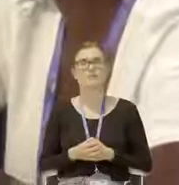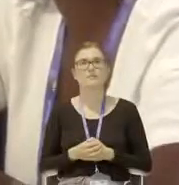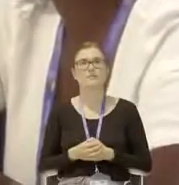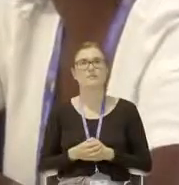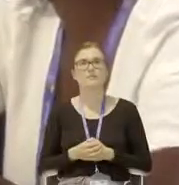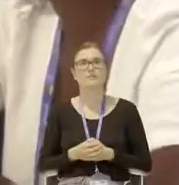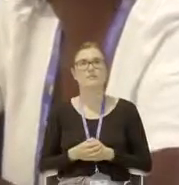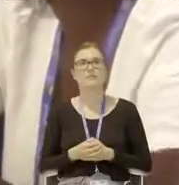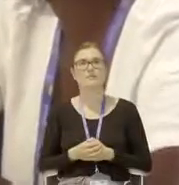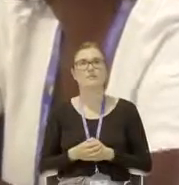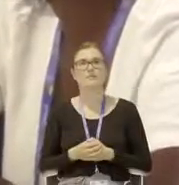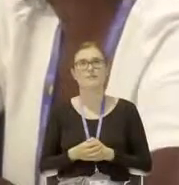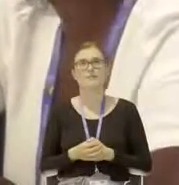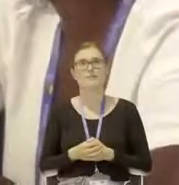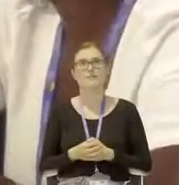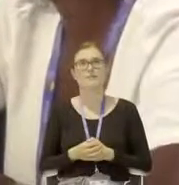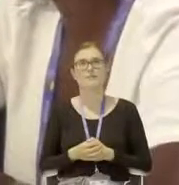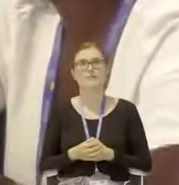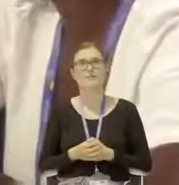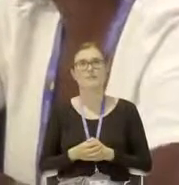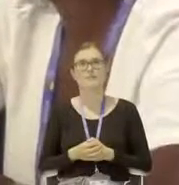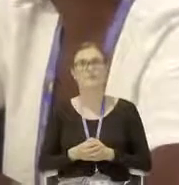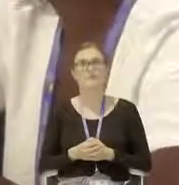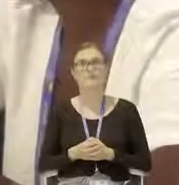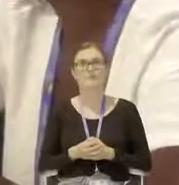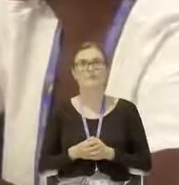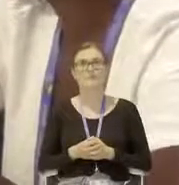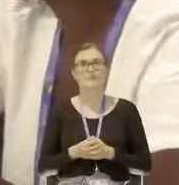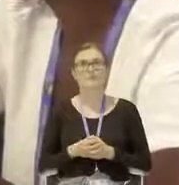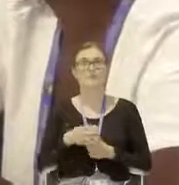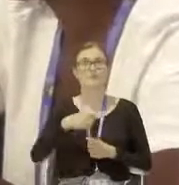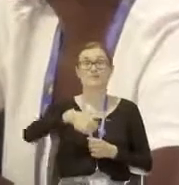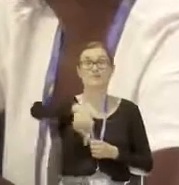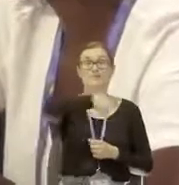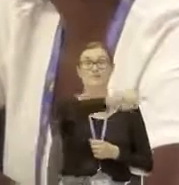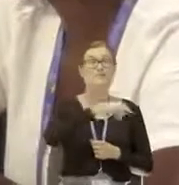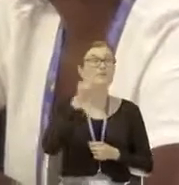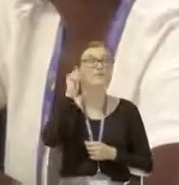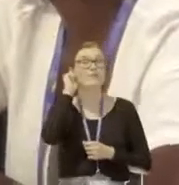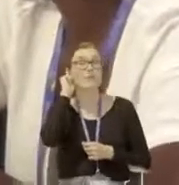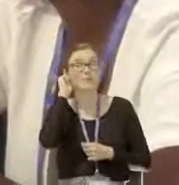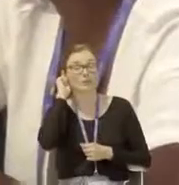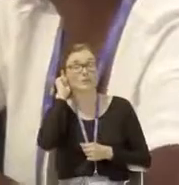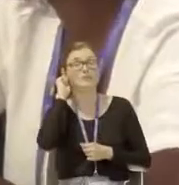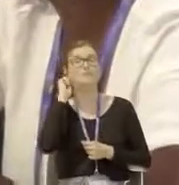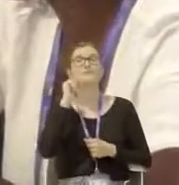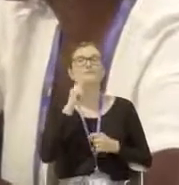both local and national, have outsourced our responsibilities to women.